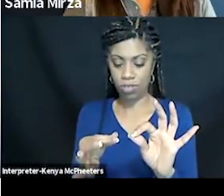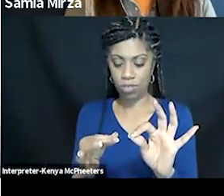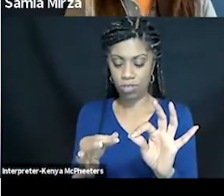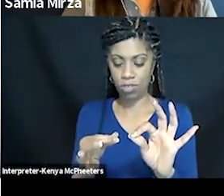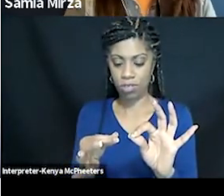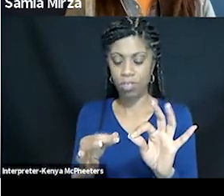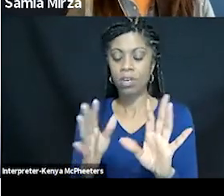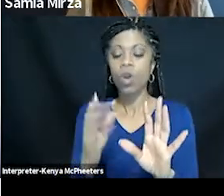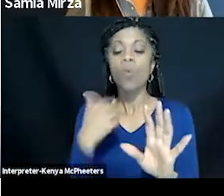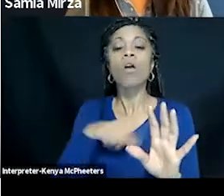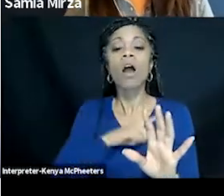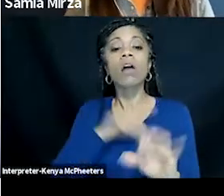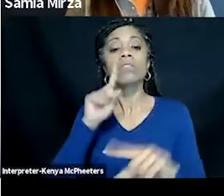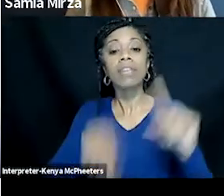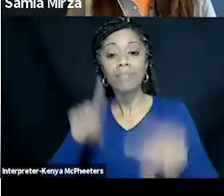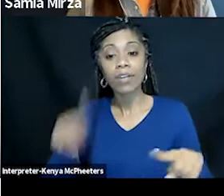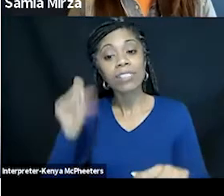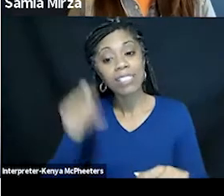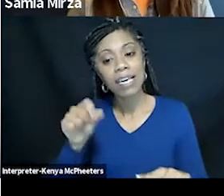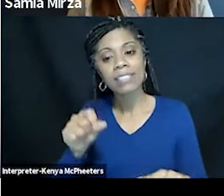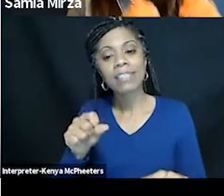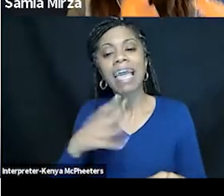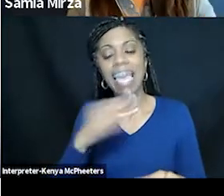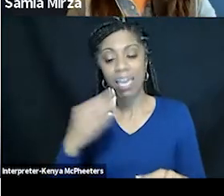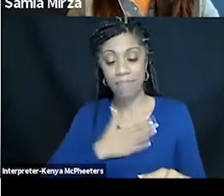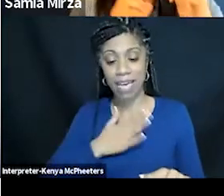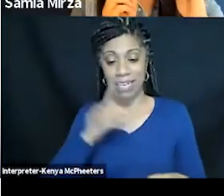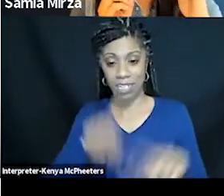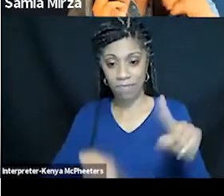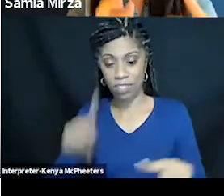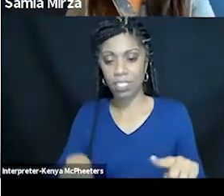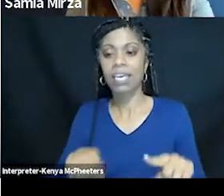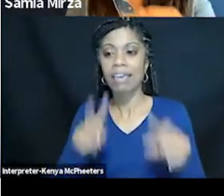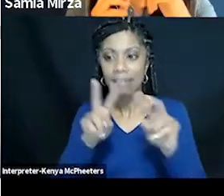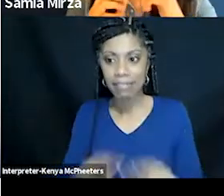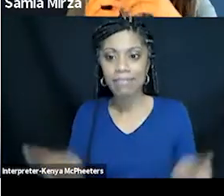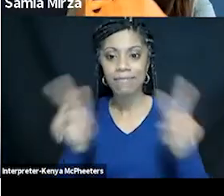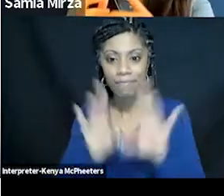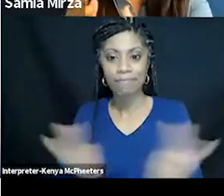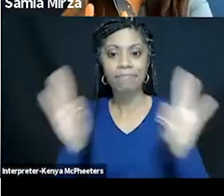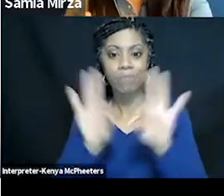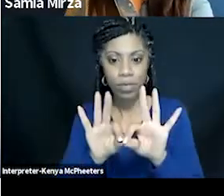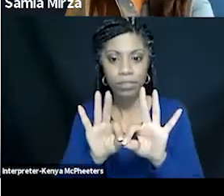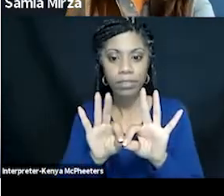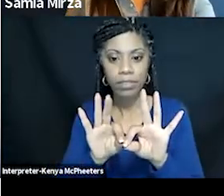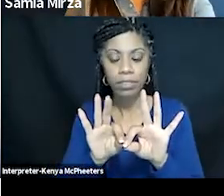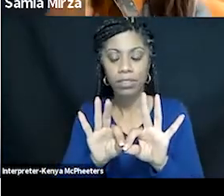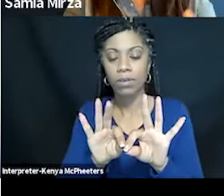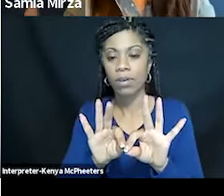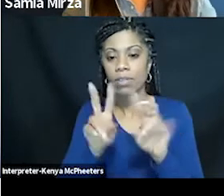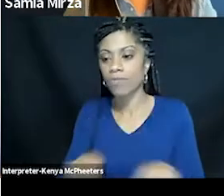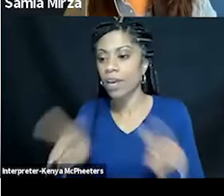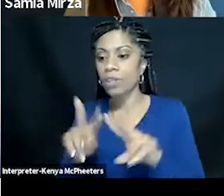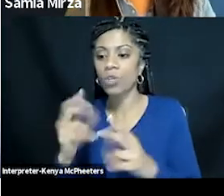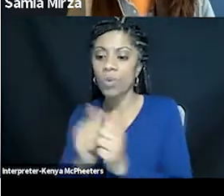have value in our diversity. There's, value in Blackness, there's value in whiteness, there's value in, all